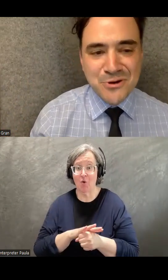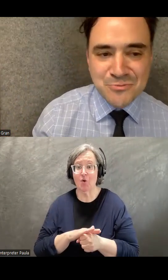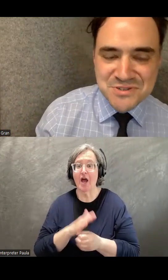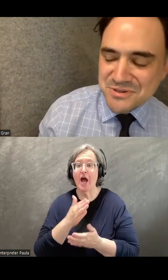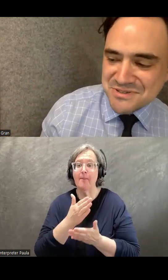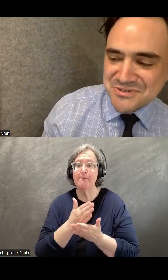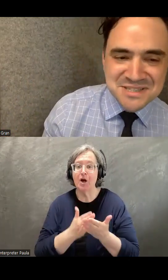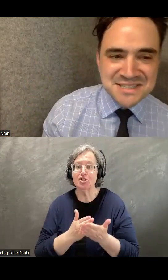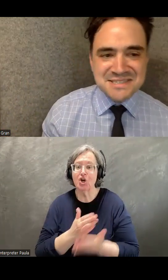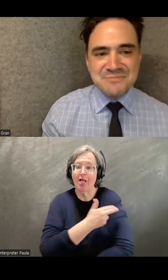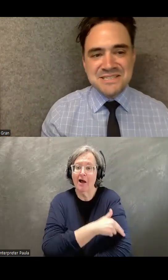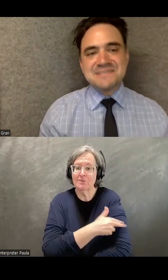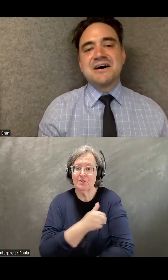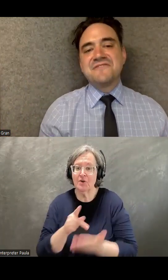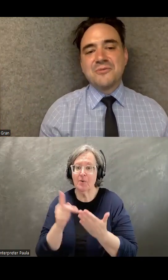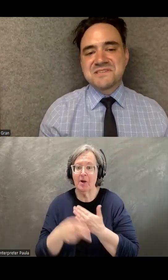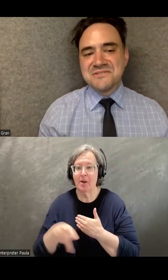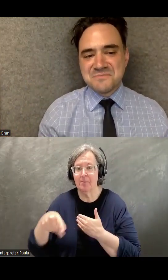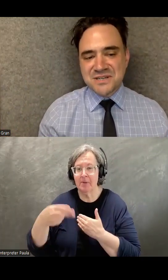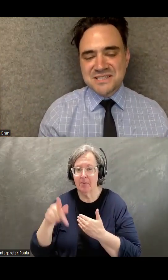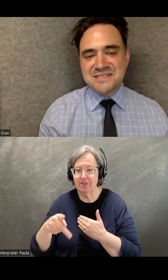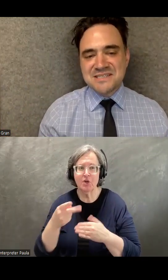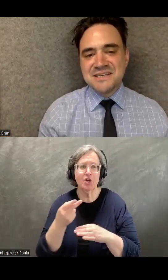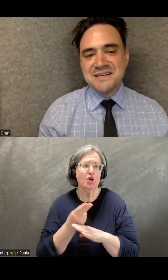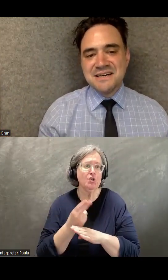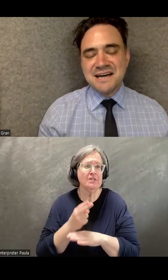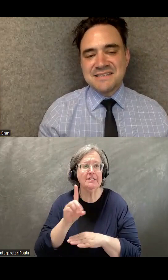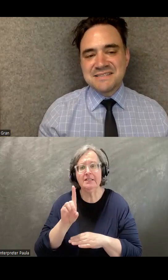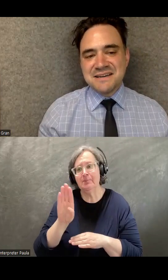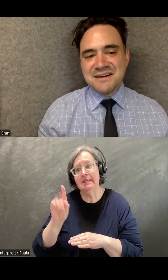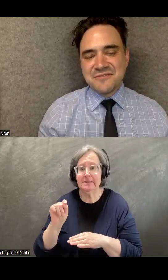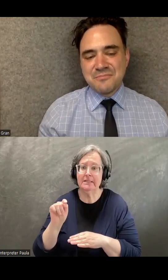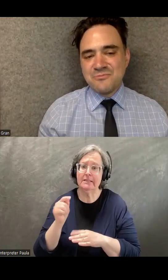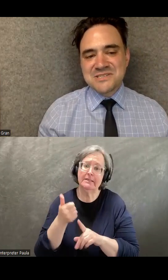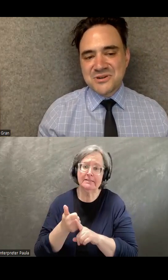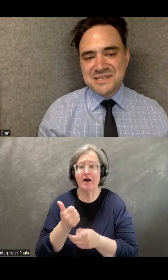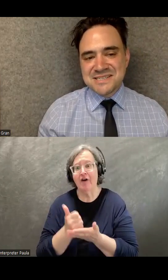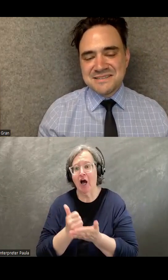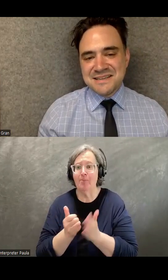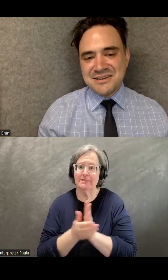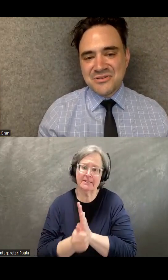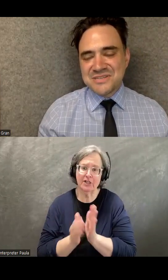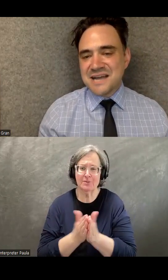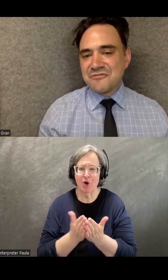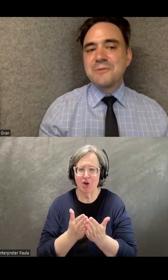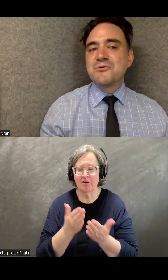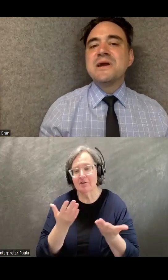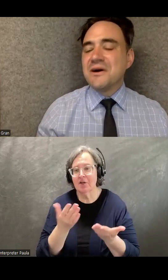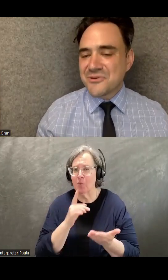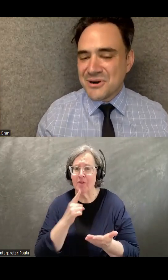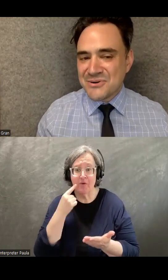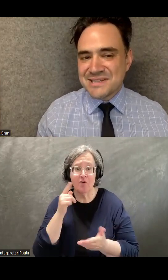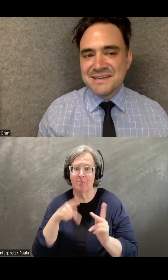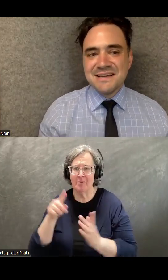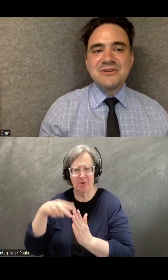hospitalization program was always using these DBT self-help skills books as for resources, and they're designed for people to read